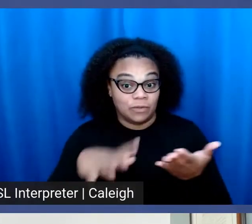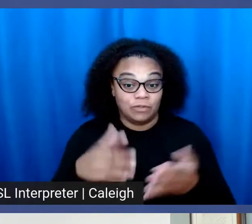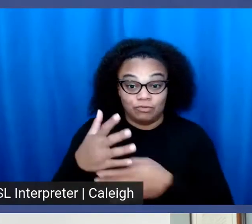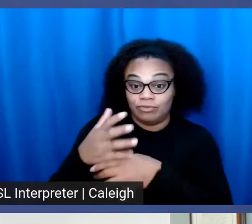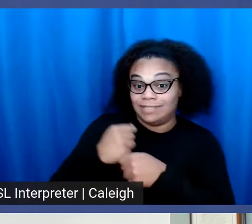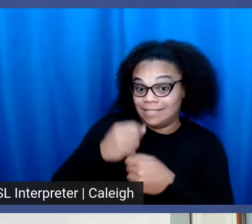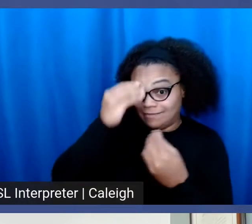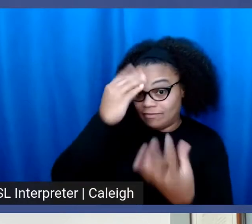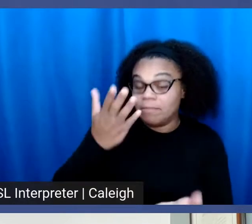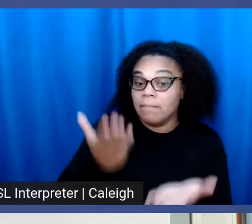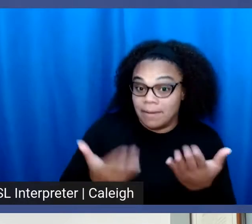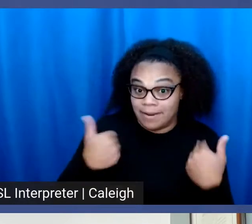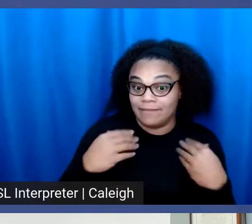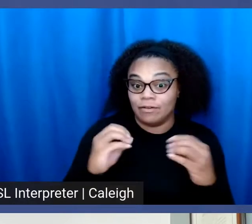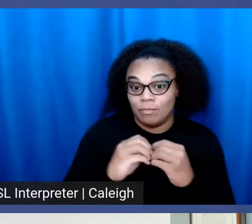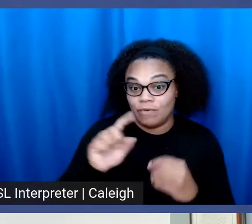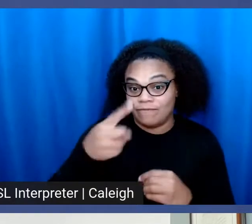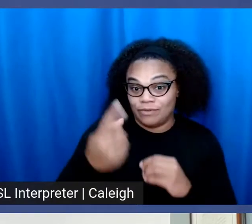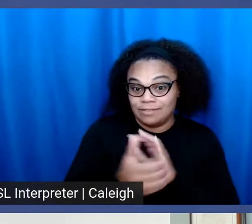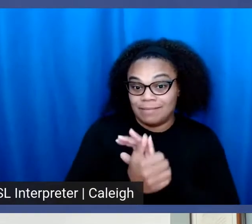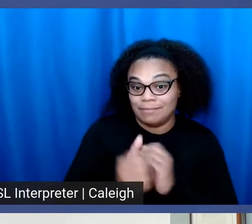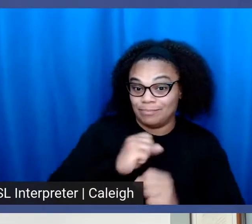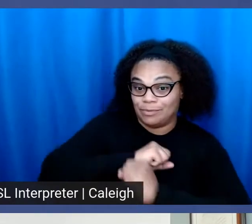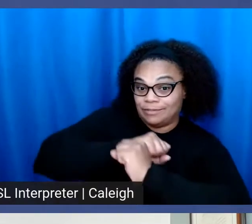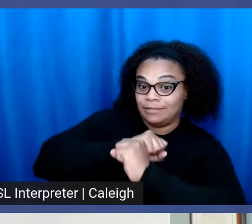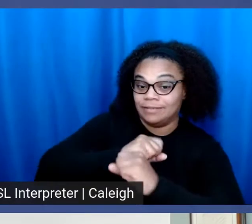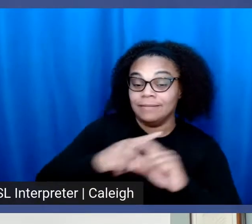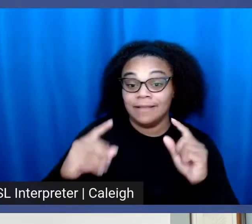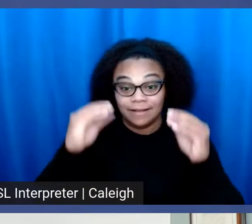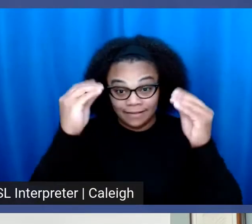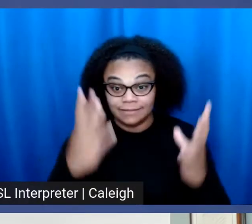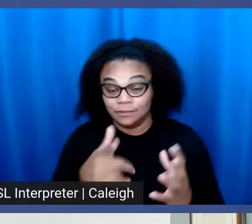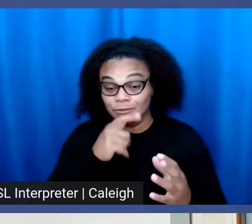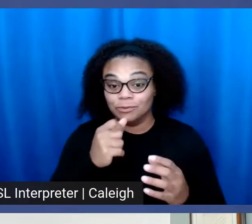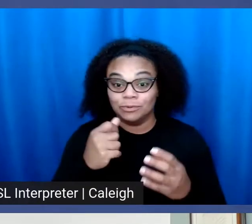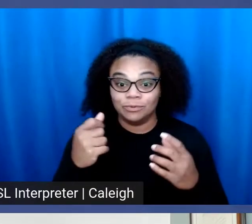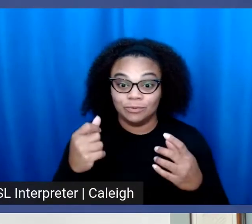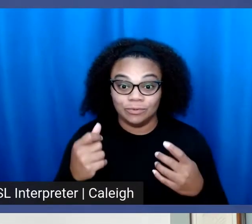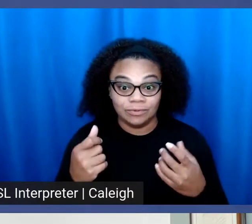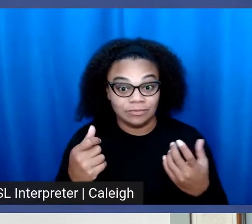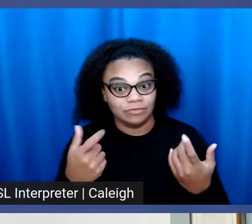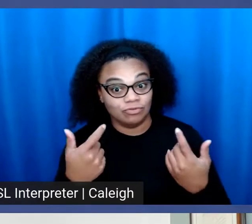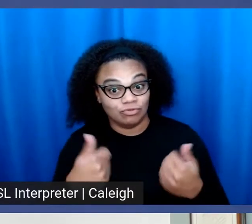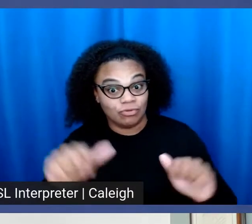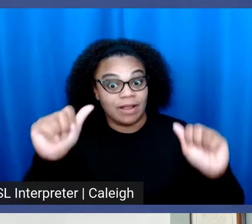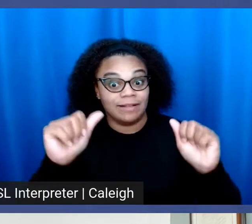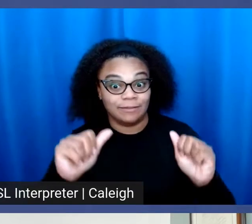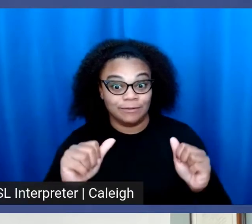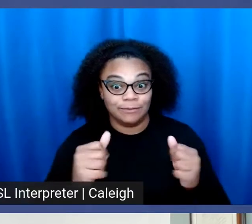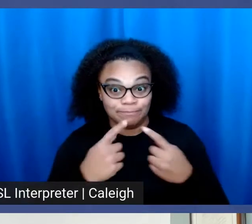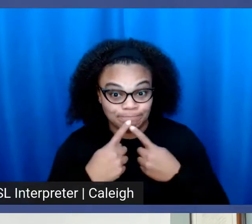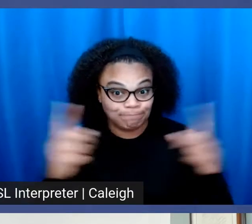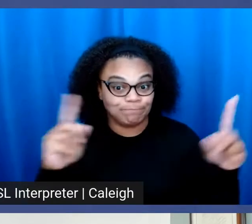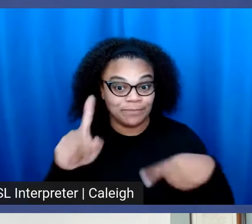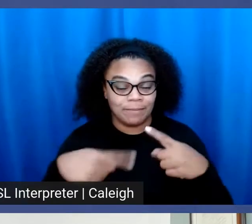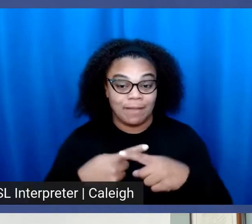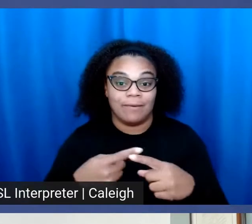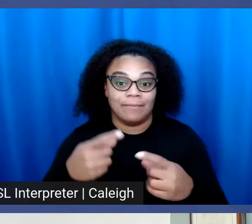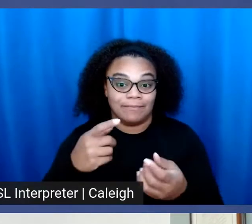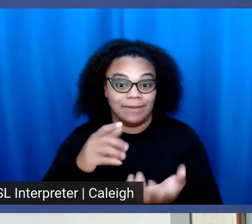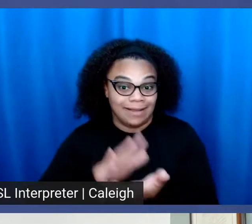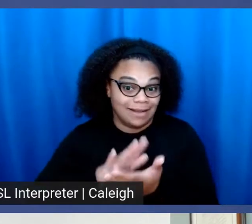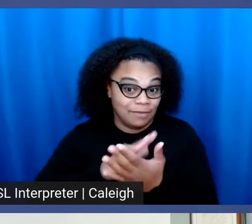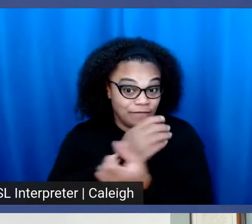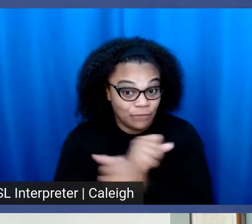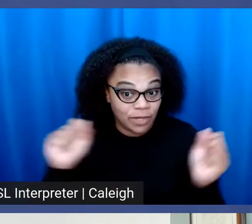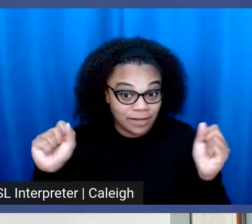Amendment grounding. The teachers who have made an argument about academic freedom, as we know it in the college context, in the high school context,